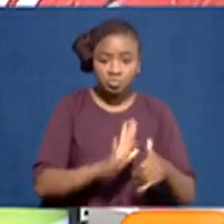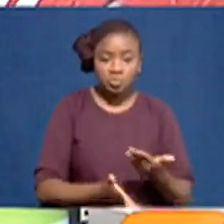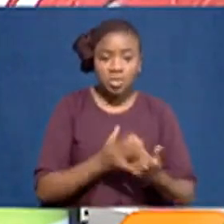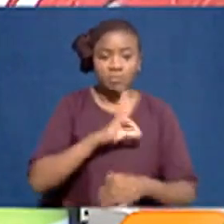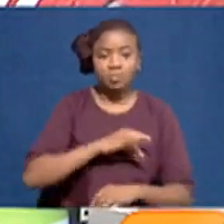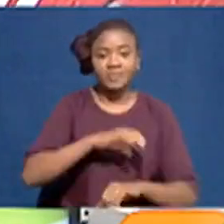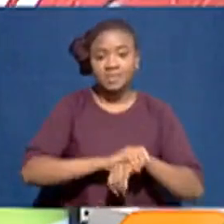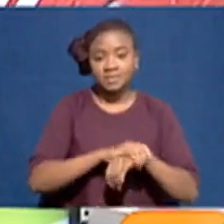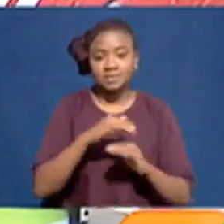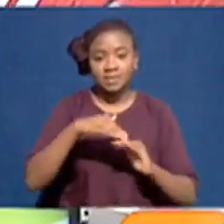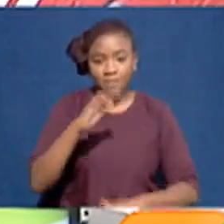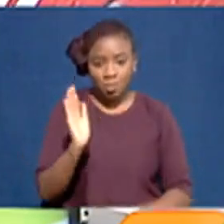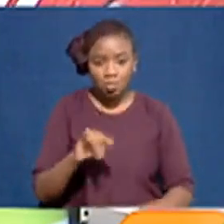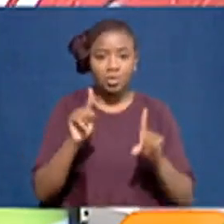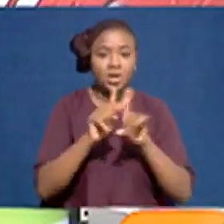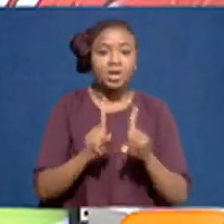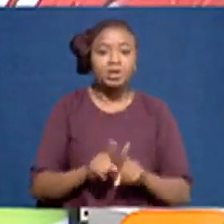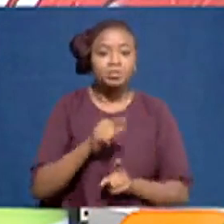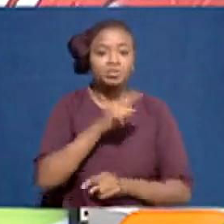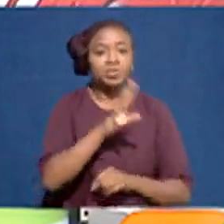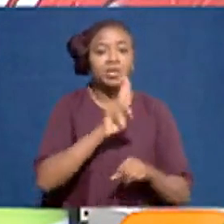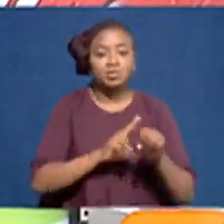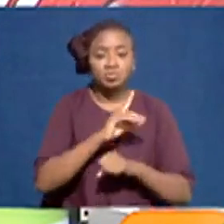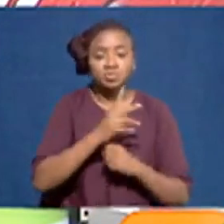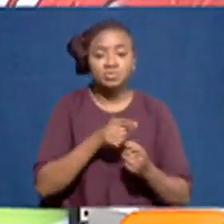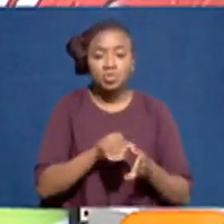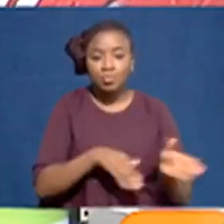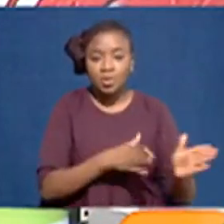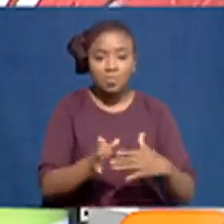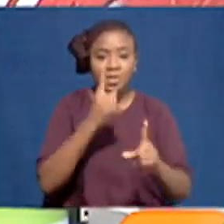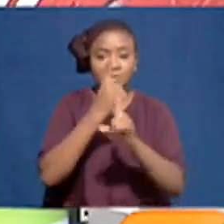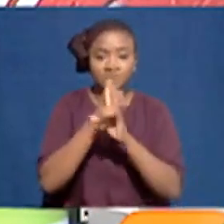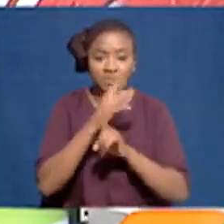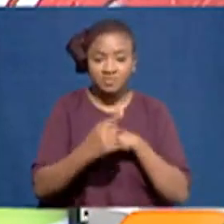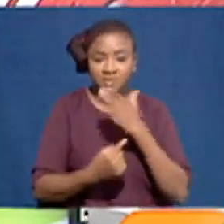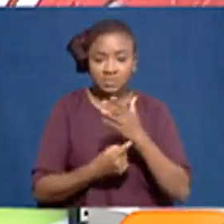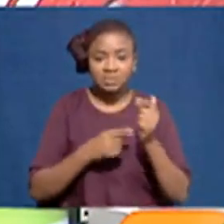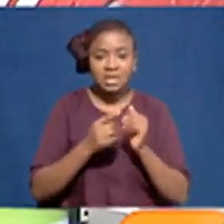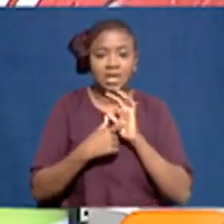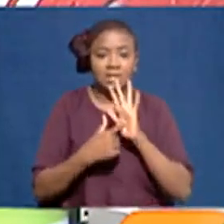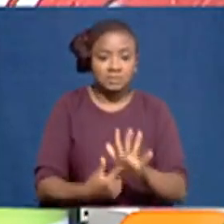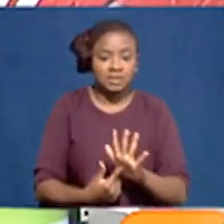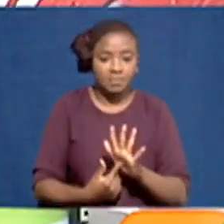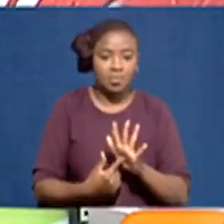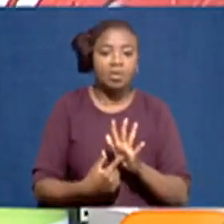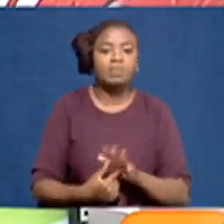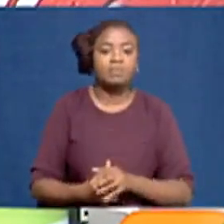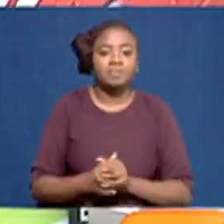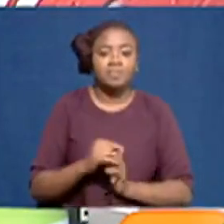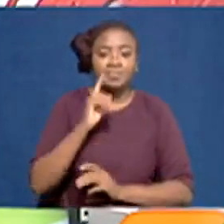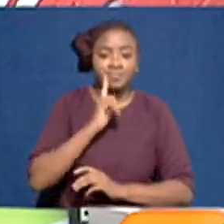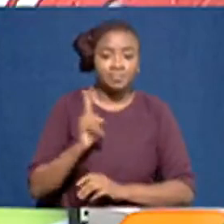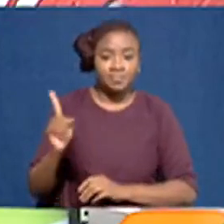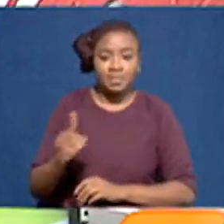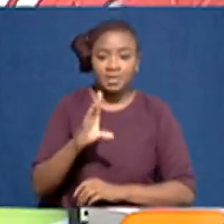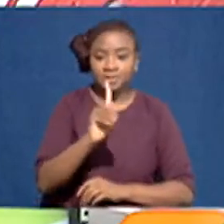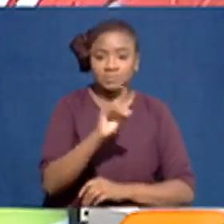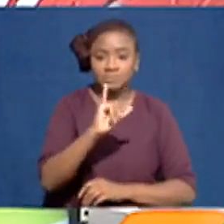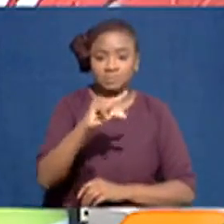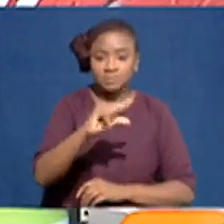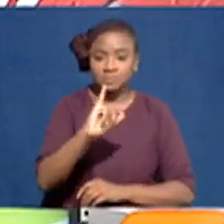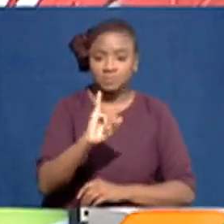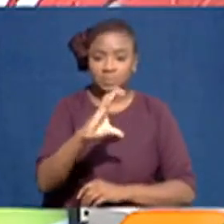maximize production and increase profits. To actualize this, more ventures are now targeting this sector by offering technological services.